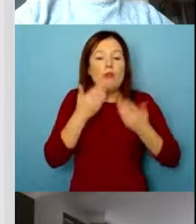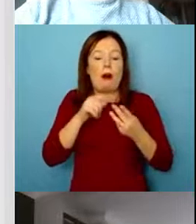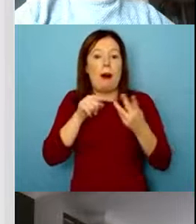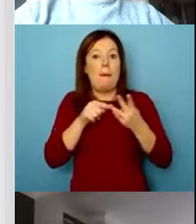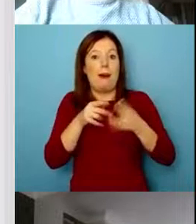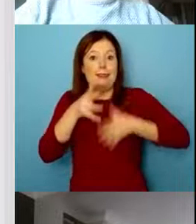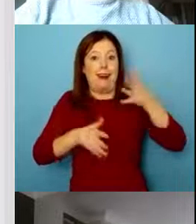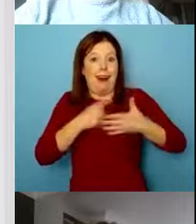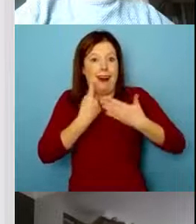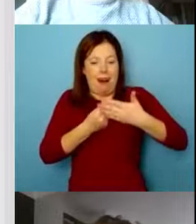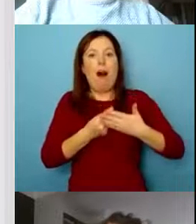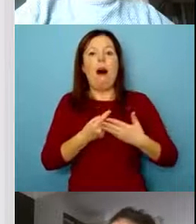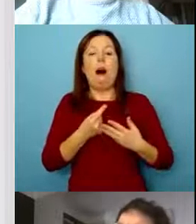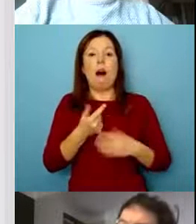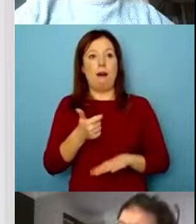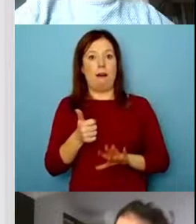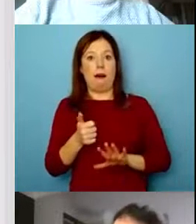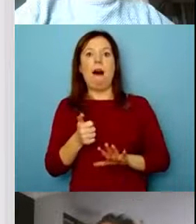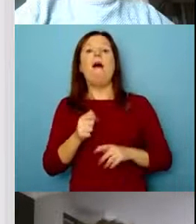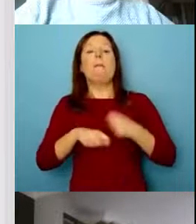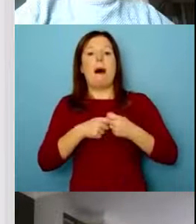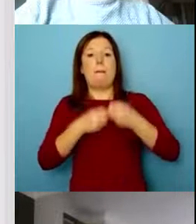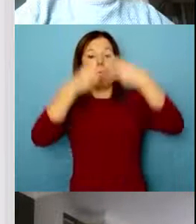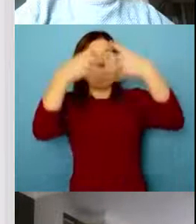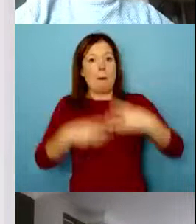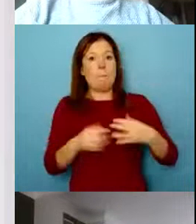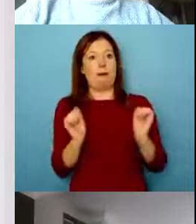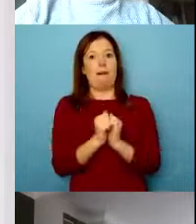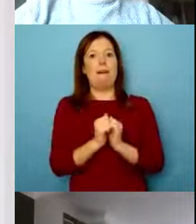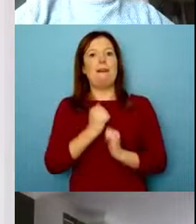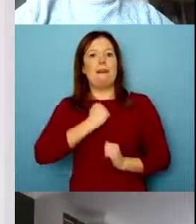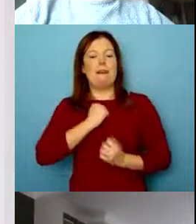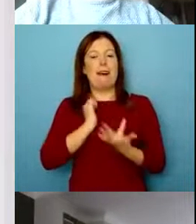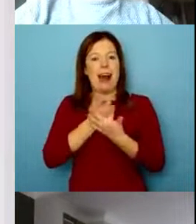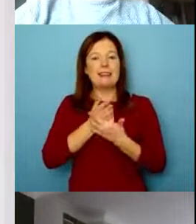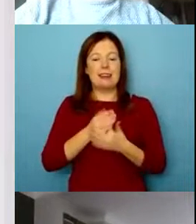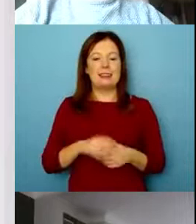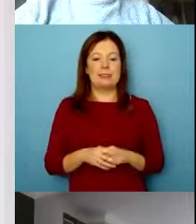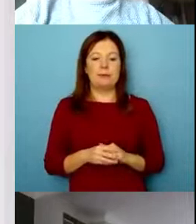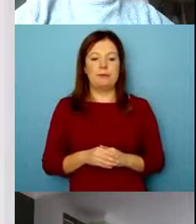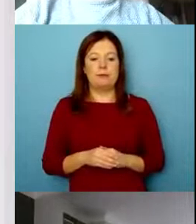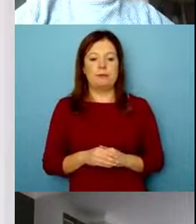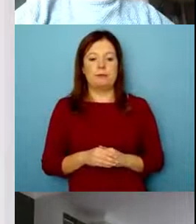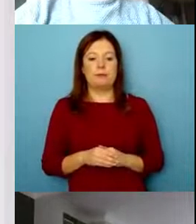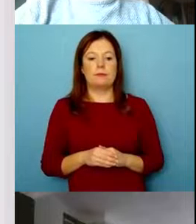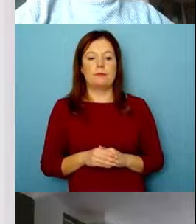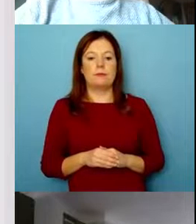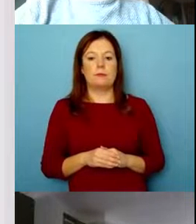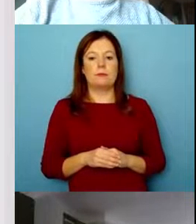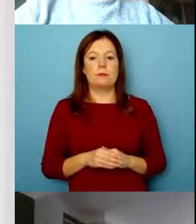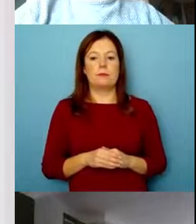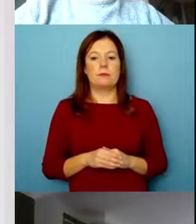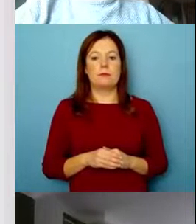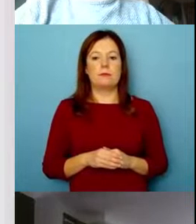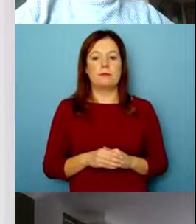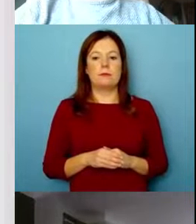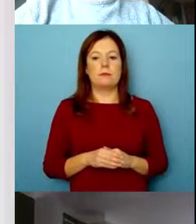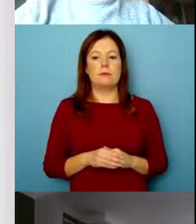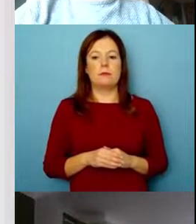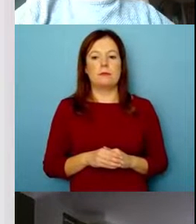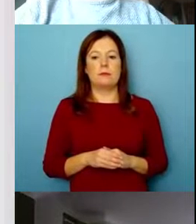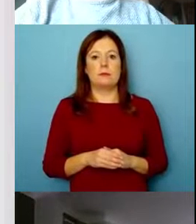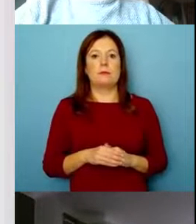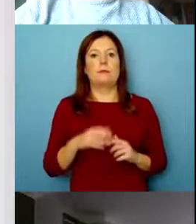And critically, what we've done within this dedicated space is make sure that this guide is permanently zoomed. There's